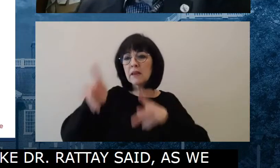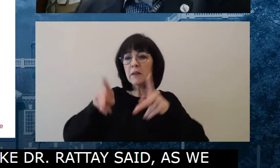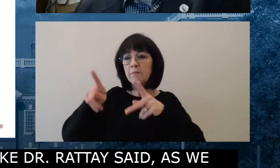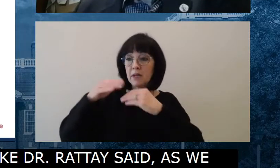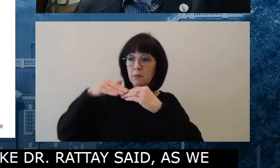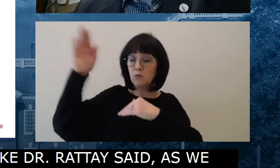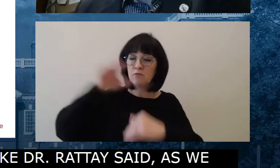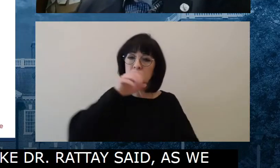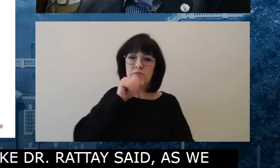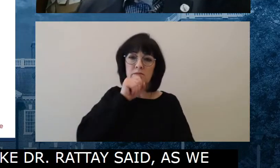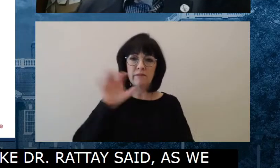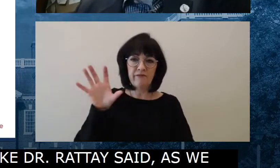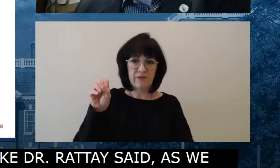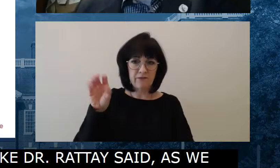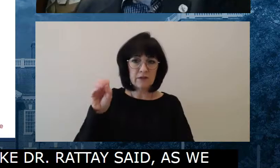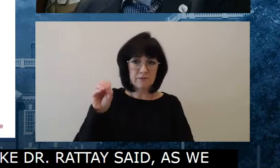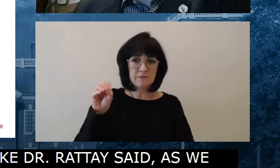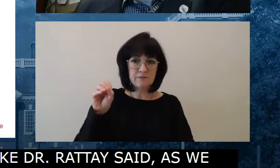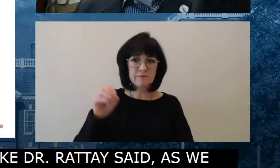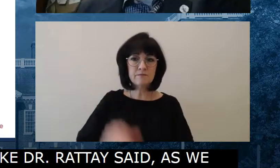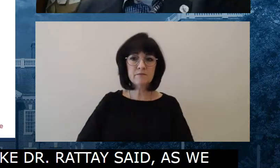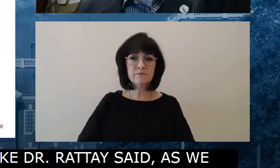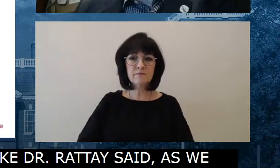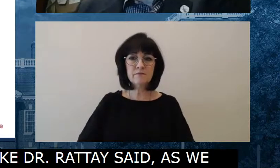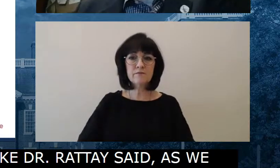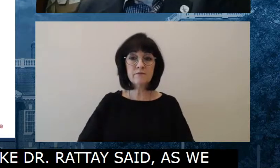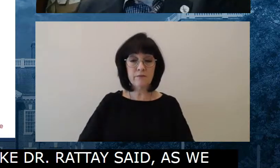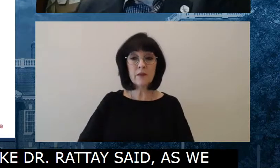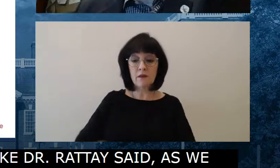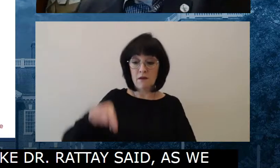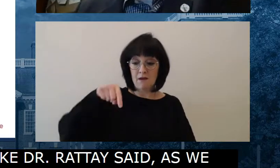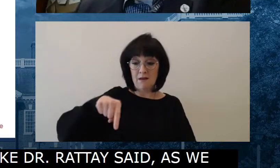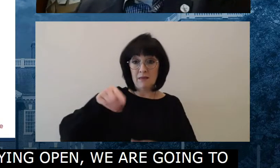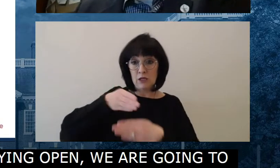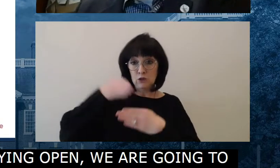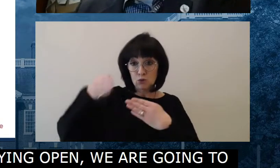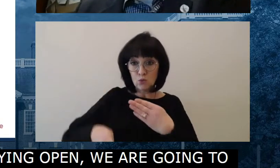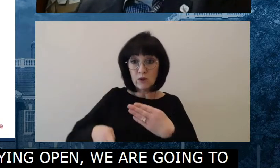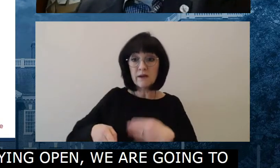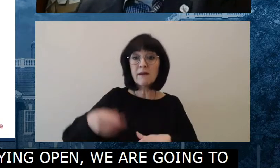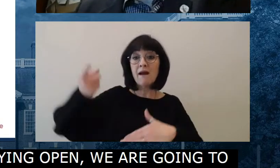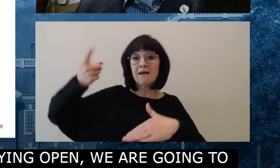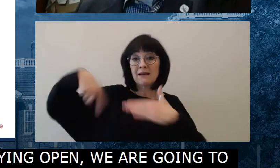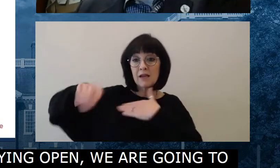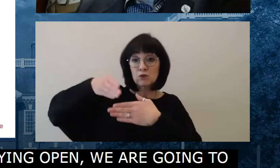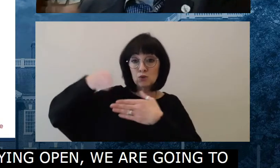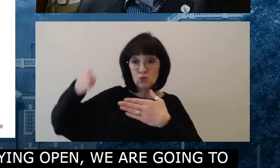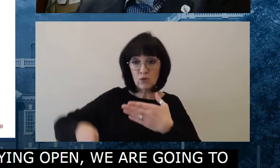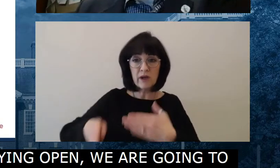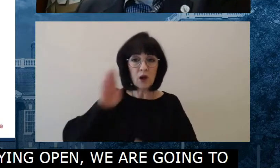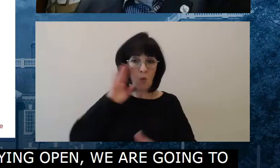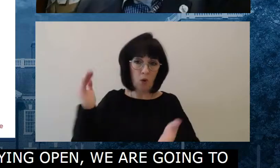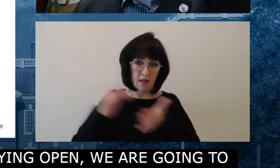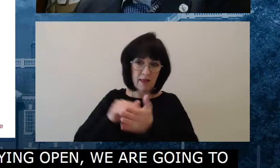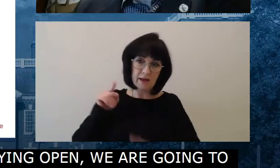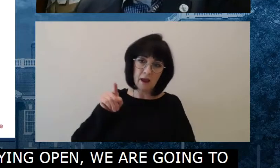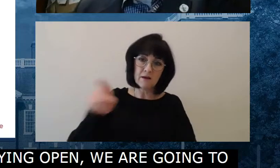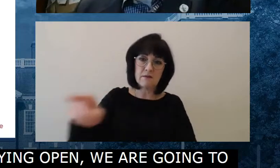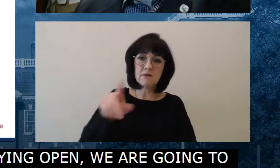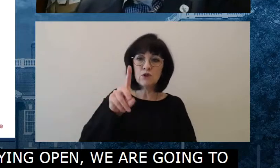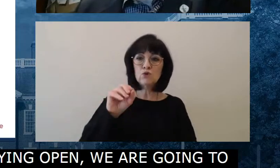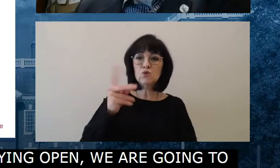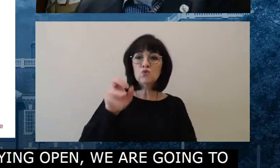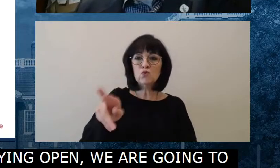to do that. We're also going to be back at the Speedway the next 2 weekends as well. Dr. Ortega's team was out there this last weekend, did